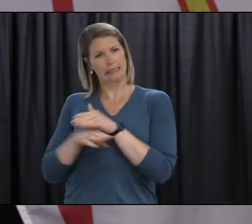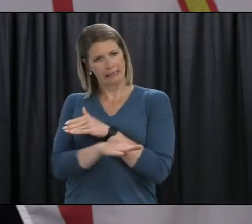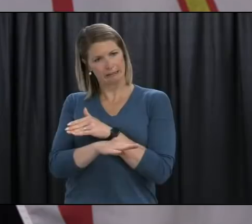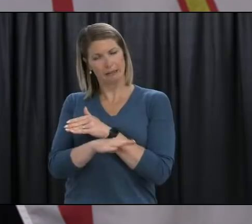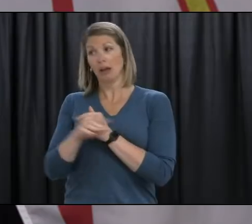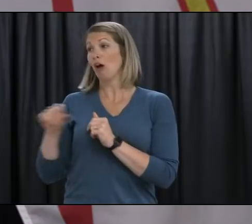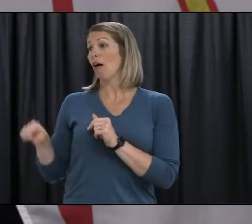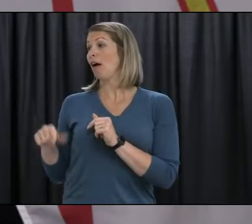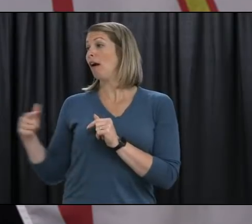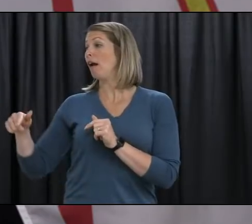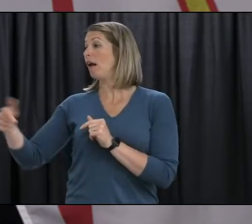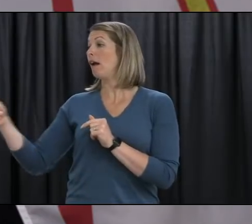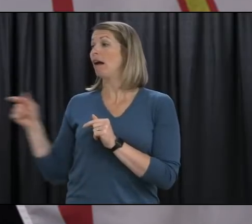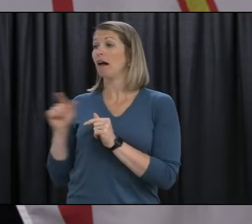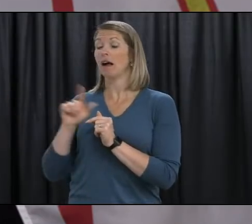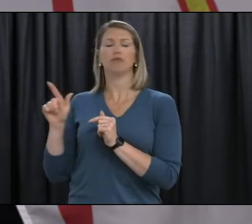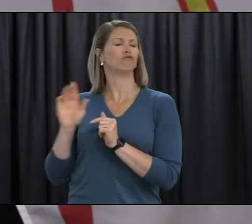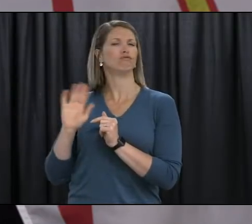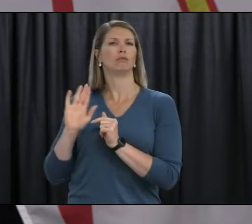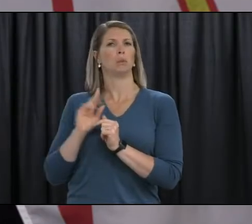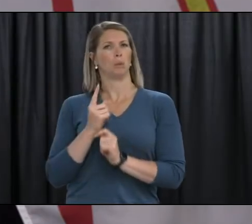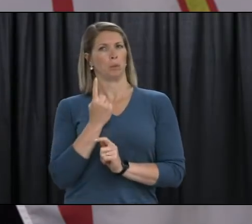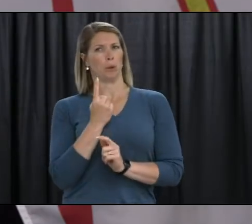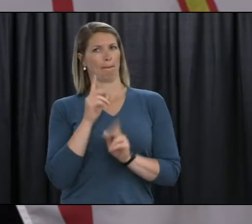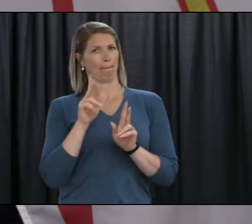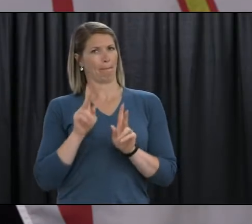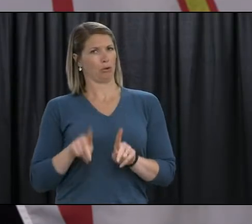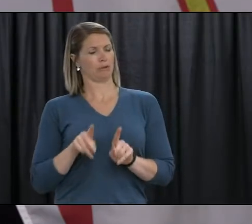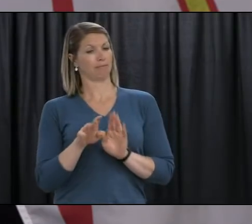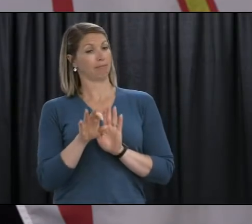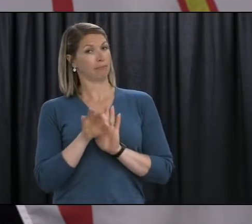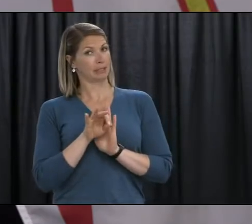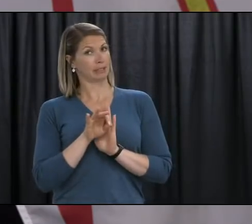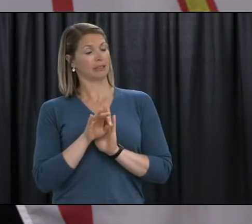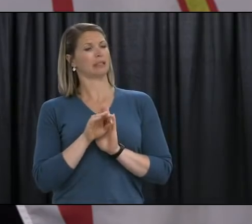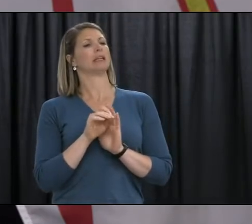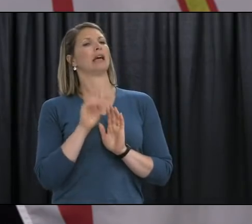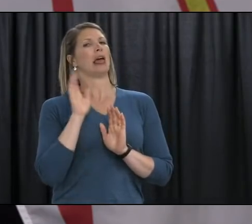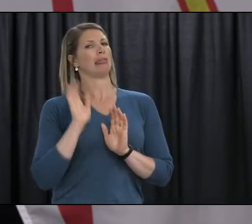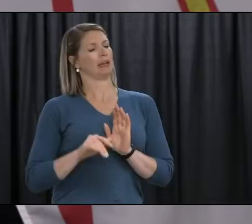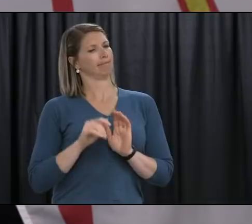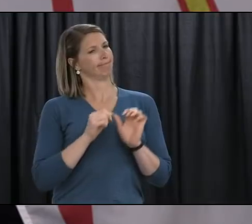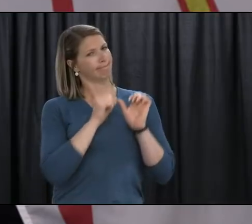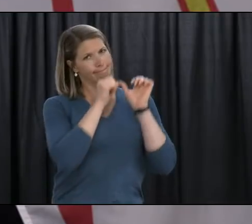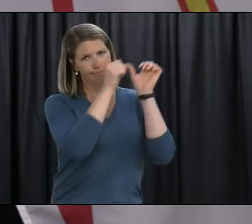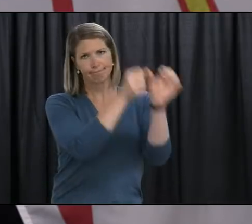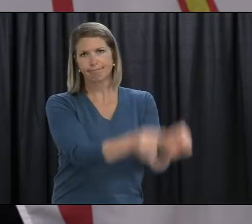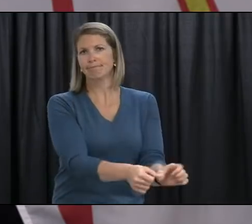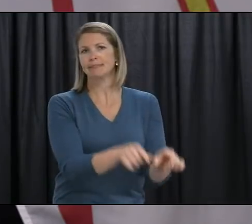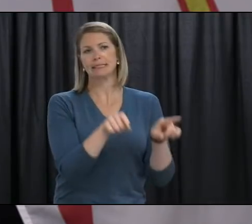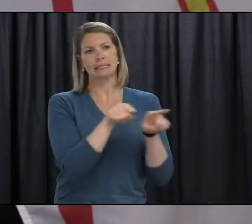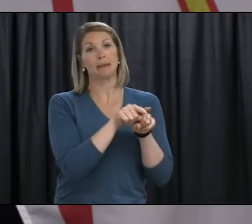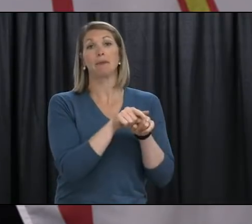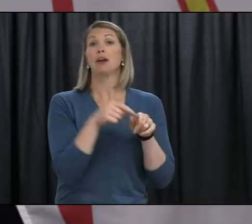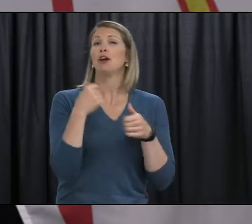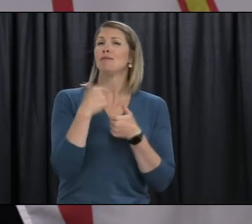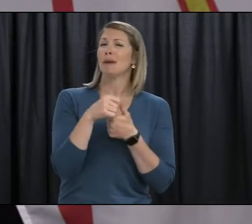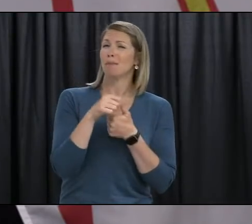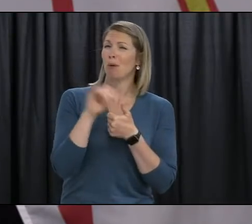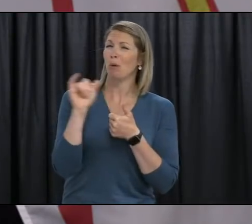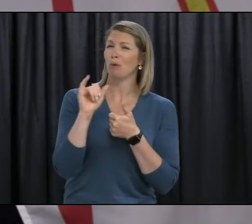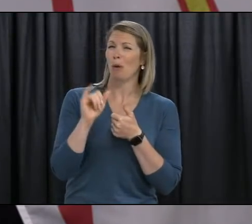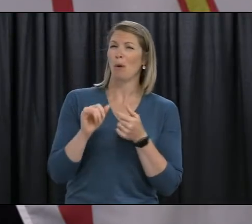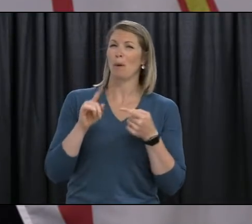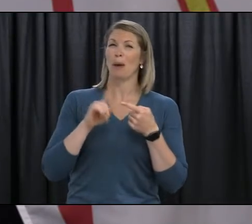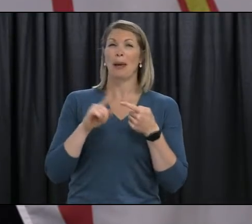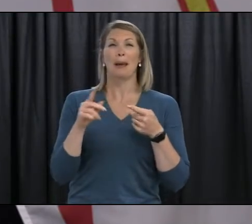remain a consistent person, and that's to make sure that the fewer, as I've said, people, space, time, place, right? So the fewer